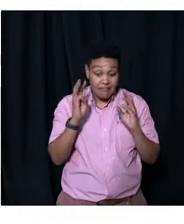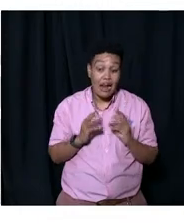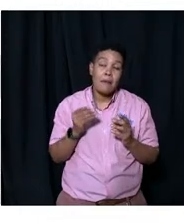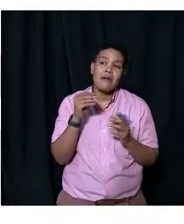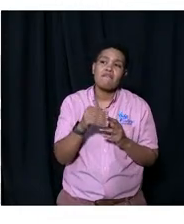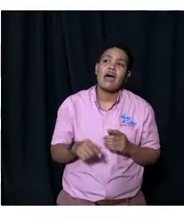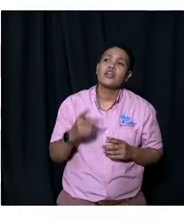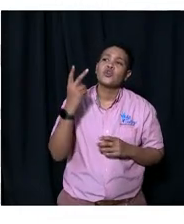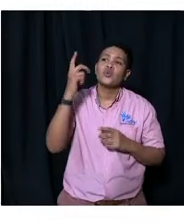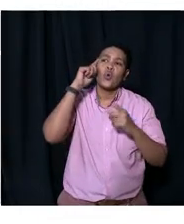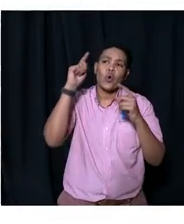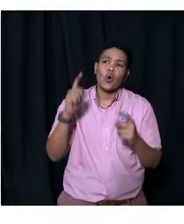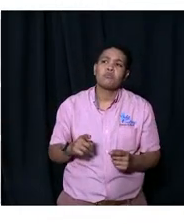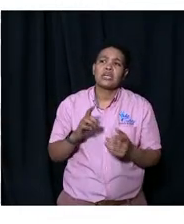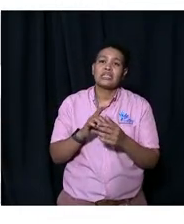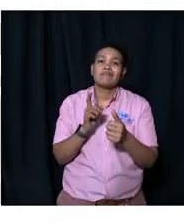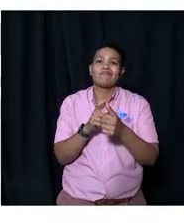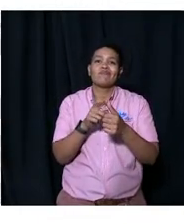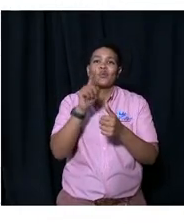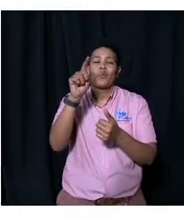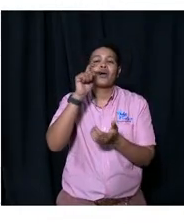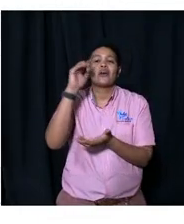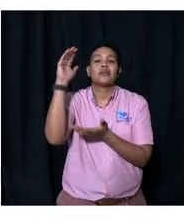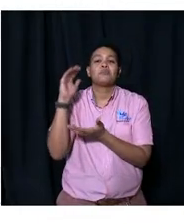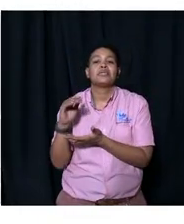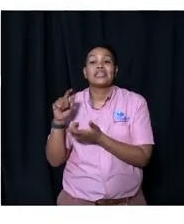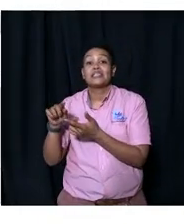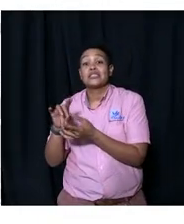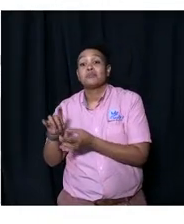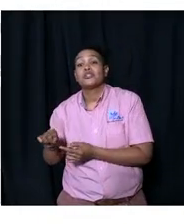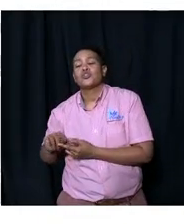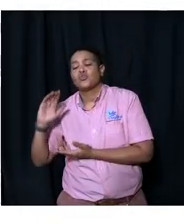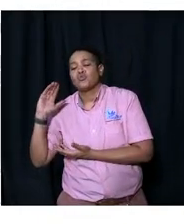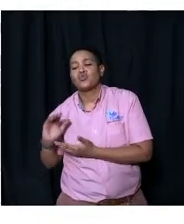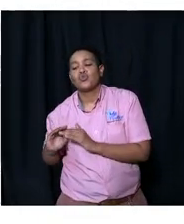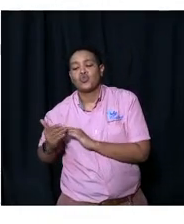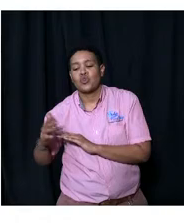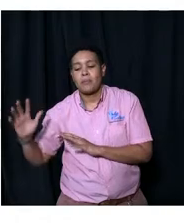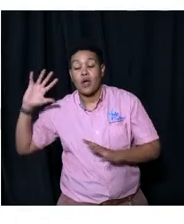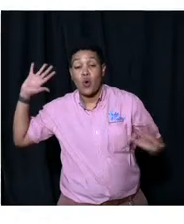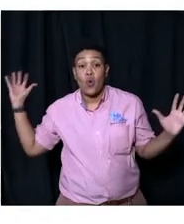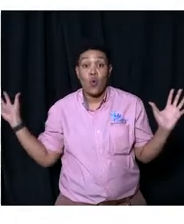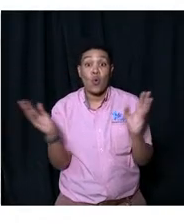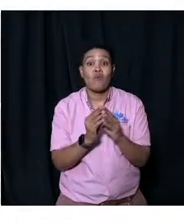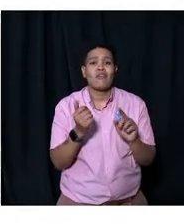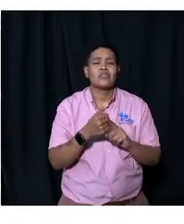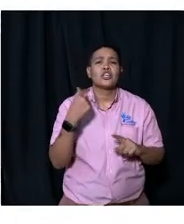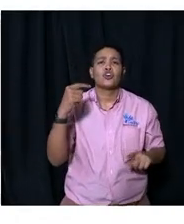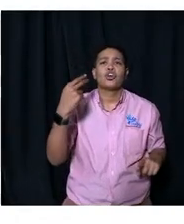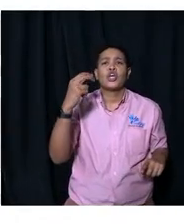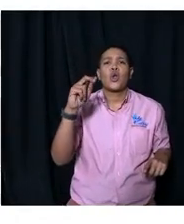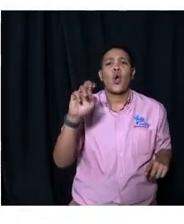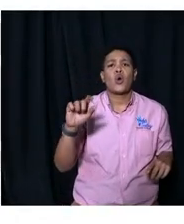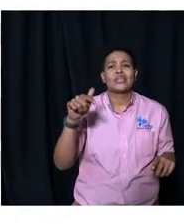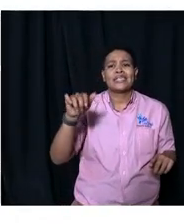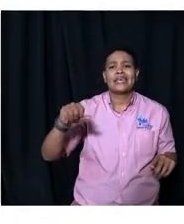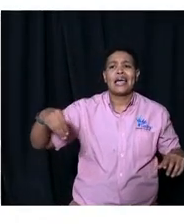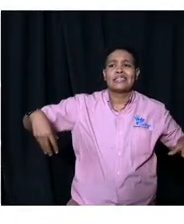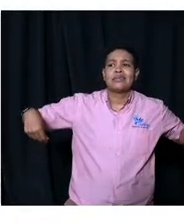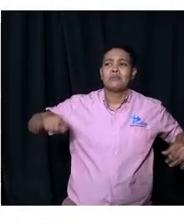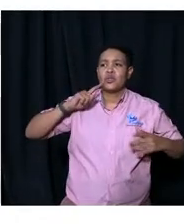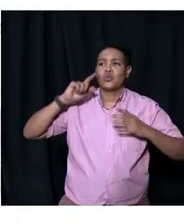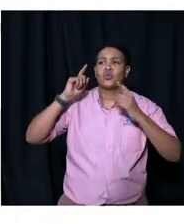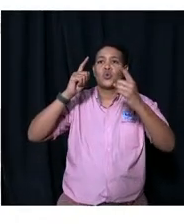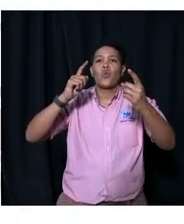two objectives are, one is on mitigation. This speaks to reducing Jamaica's overall greenhouse gas emissions towards